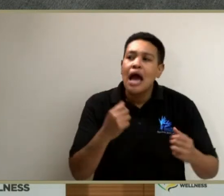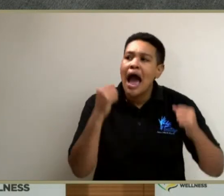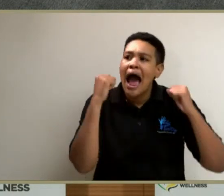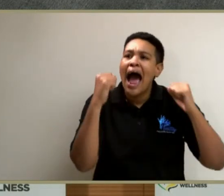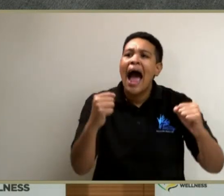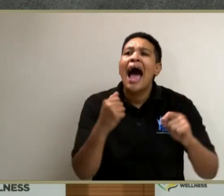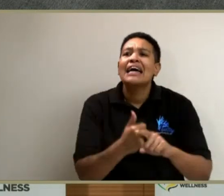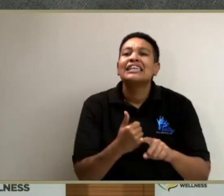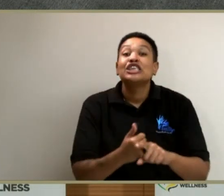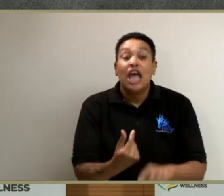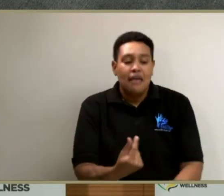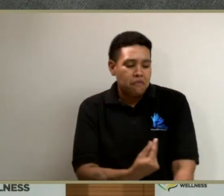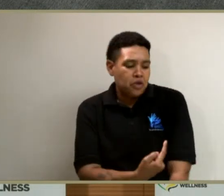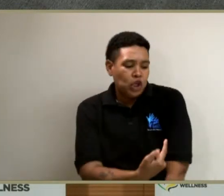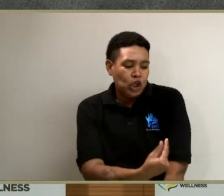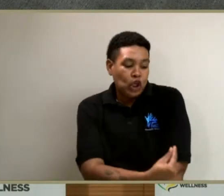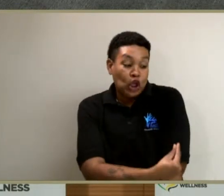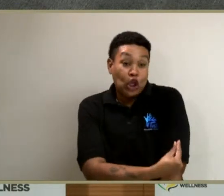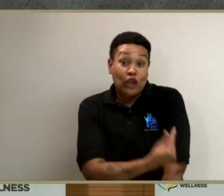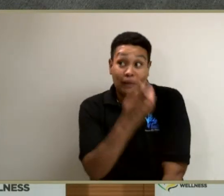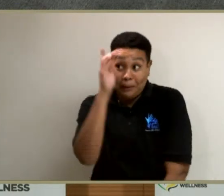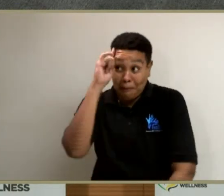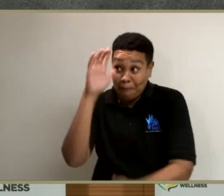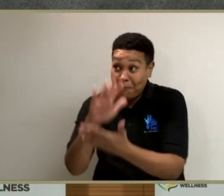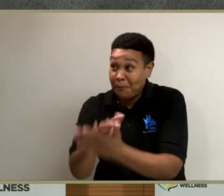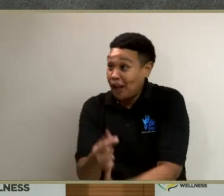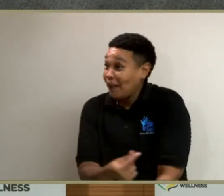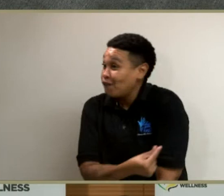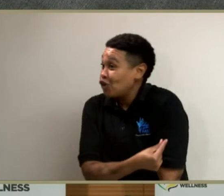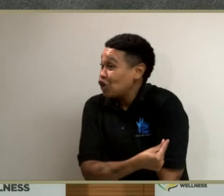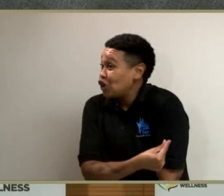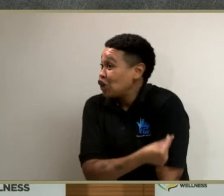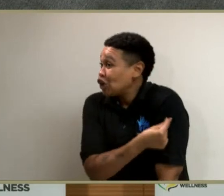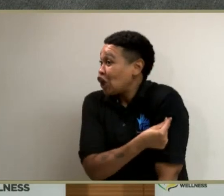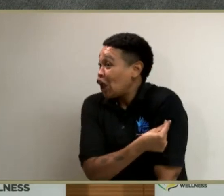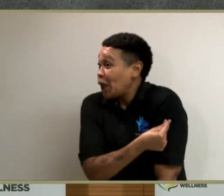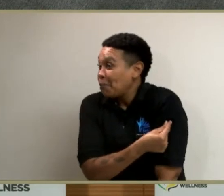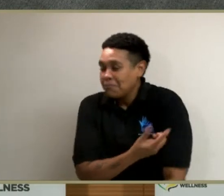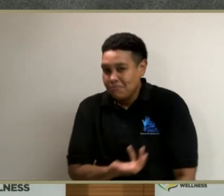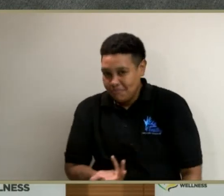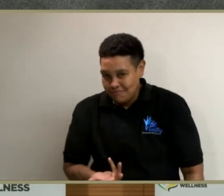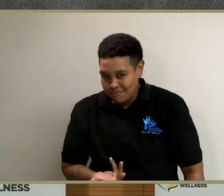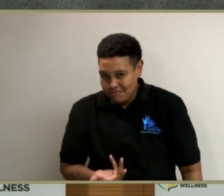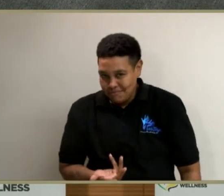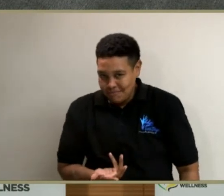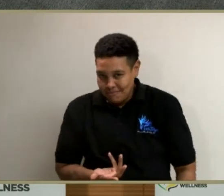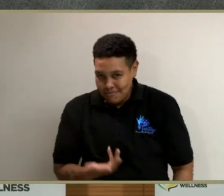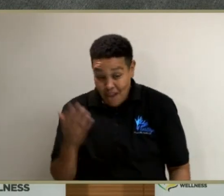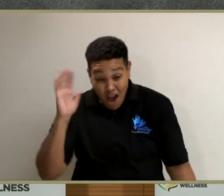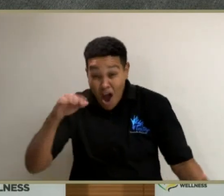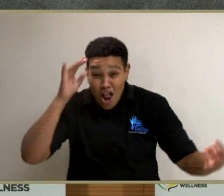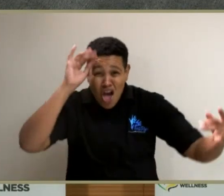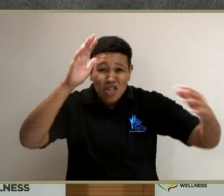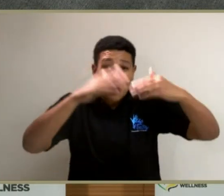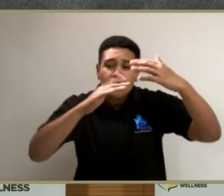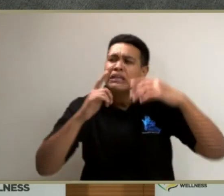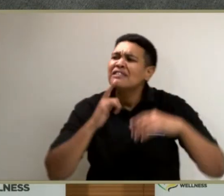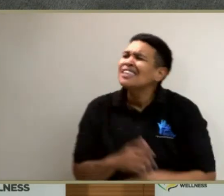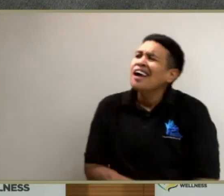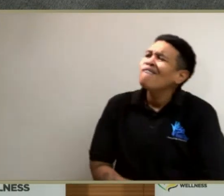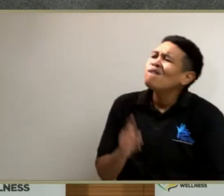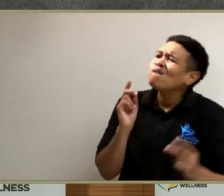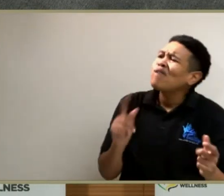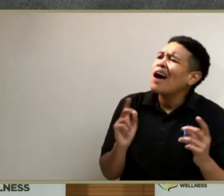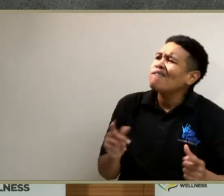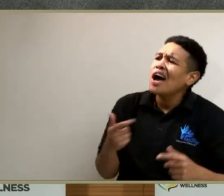the things that have been raised as concerns, whether it was too soon to discover whether this vaccine is healthy or not.